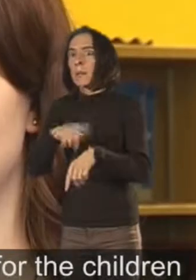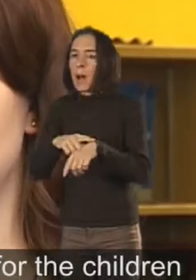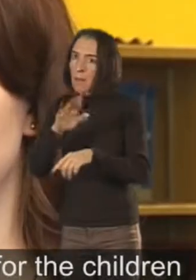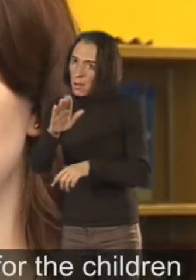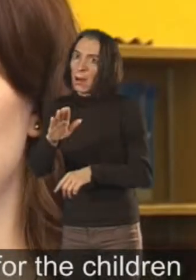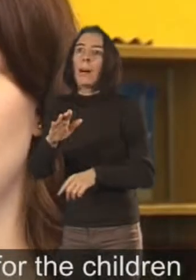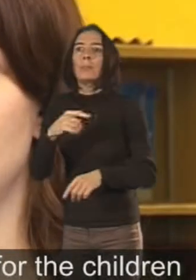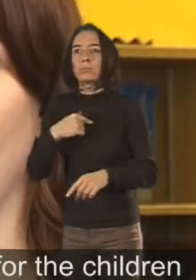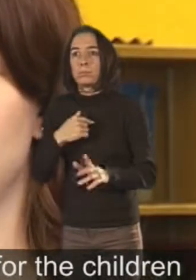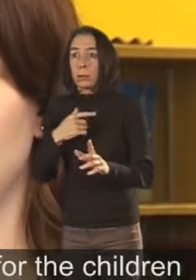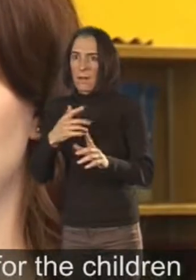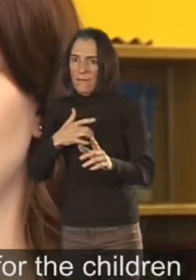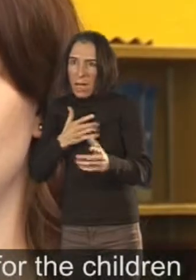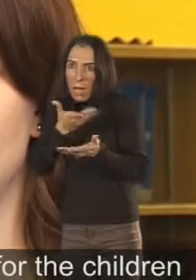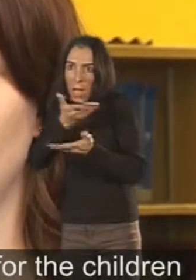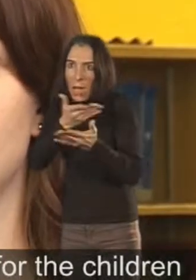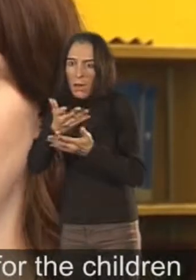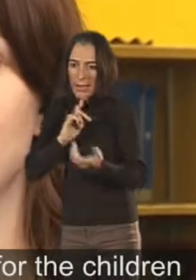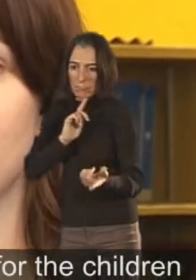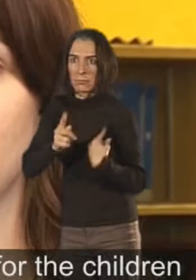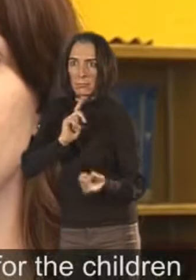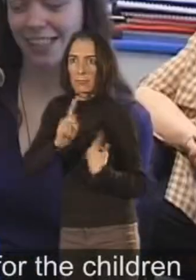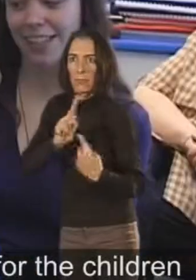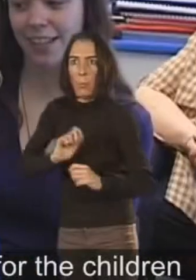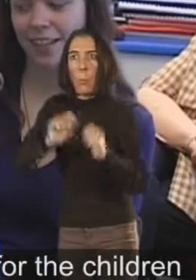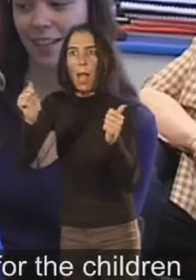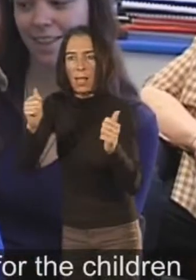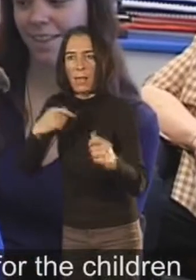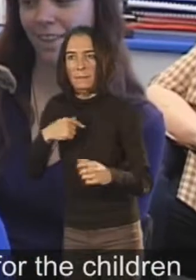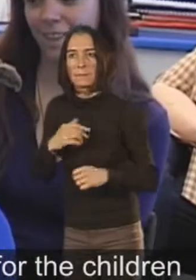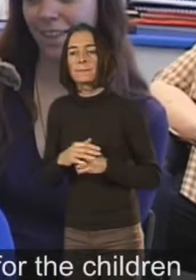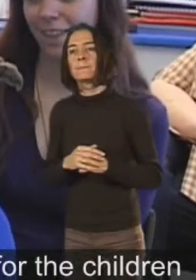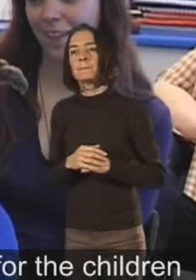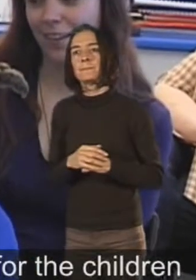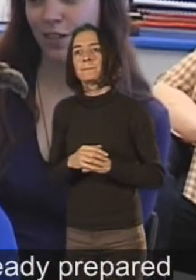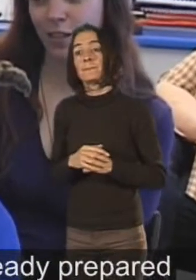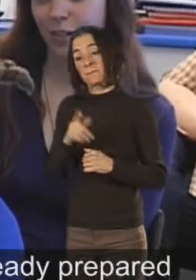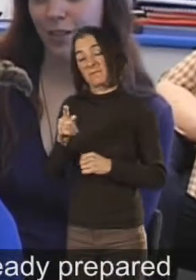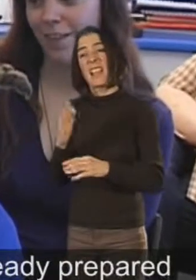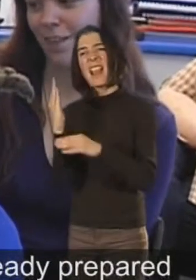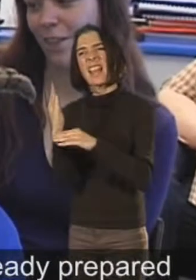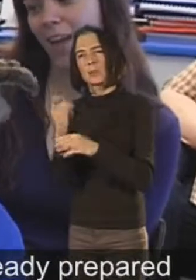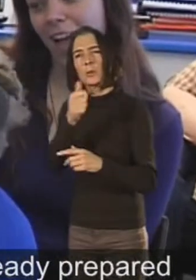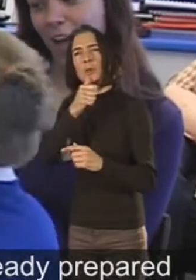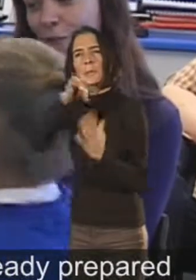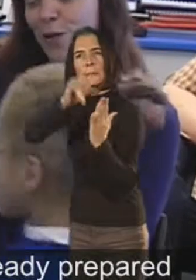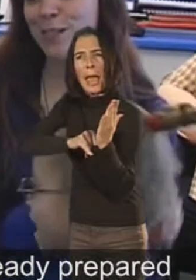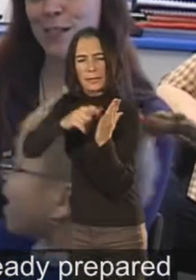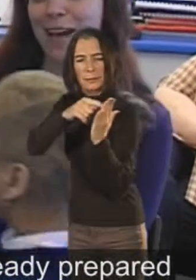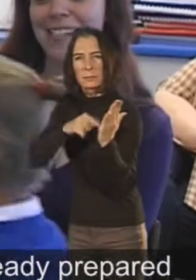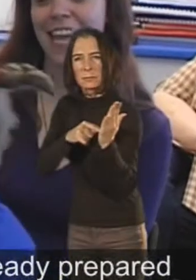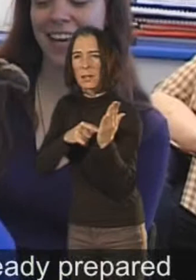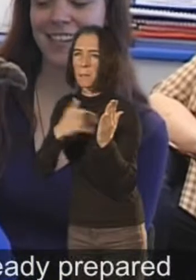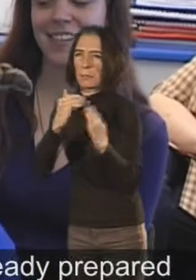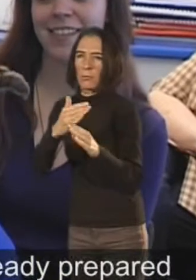and it is so much more interactive for the children at the start of the lesson. There's a lesson where we use texts that aren't already